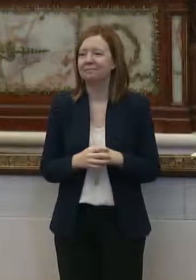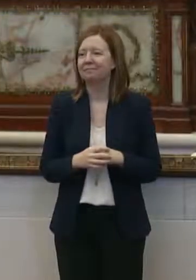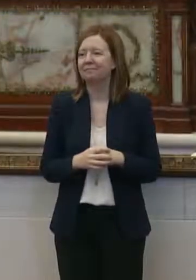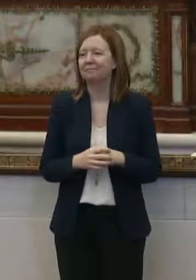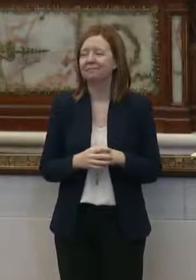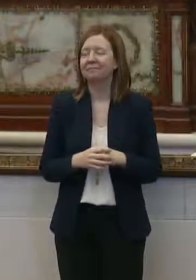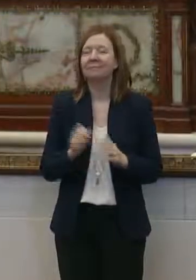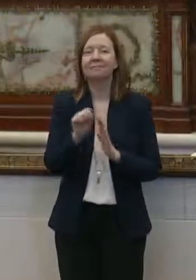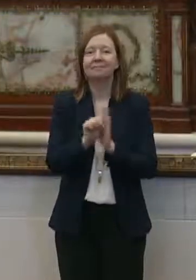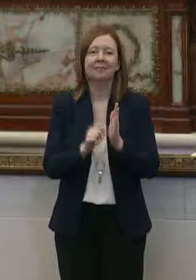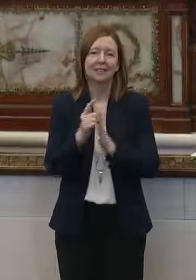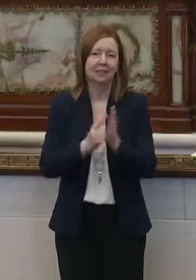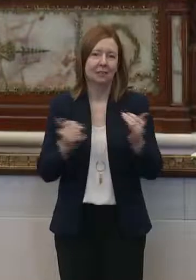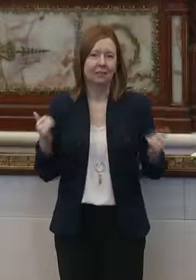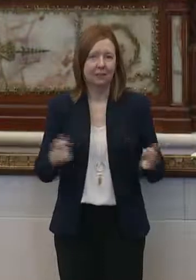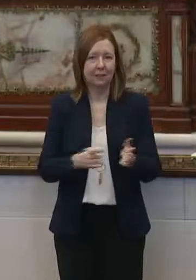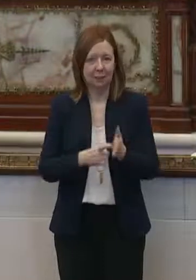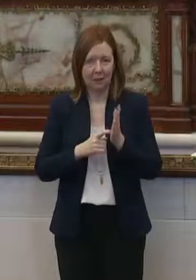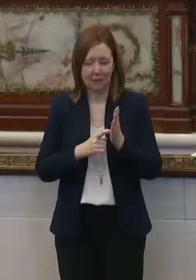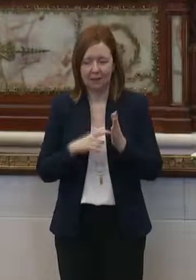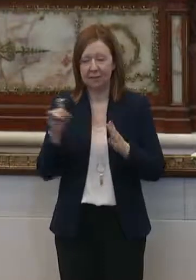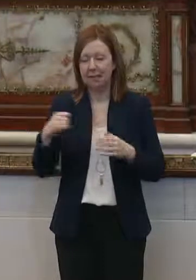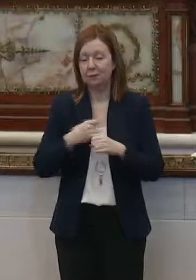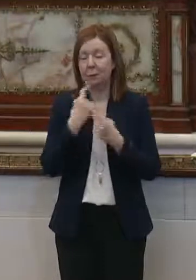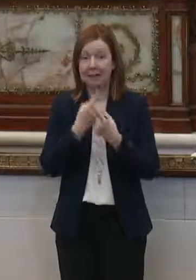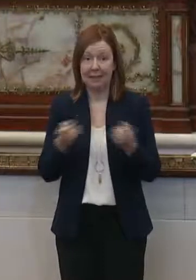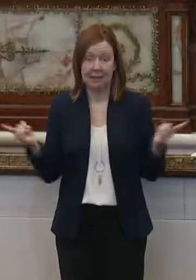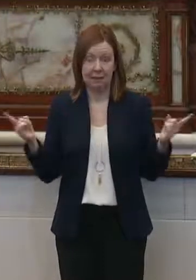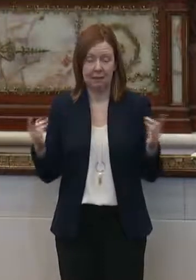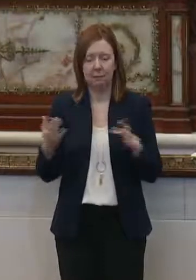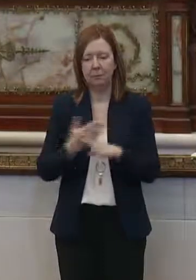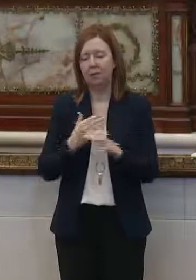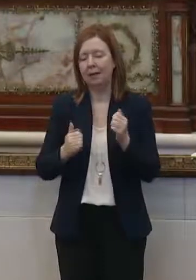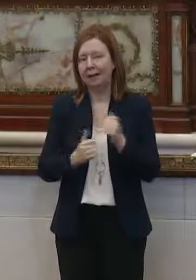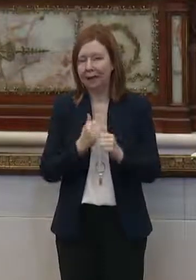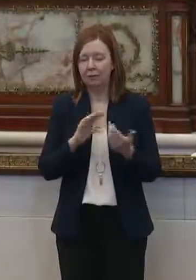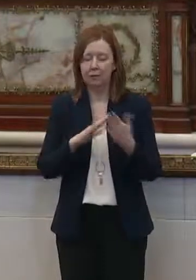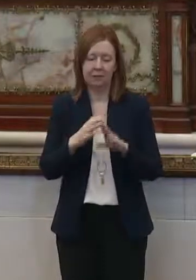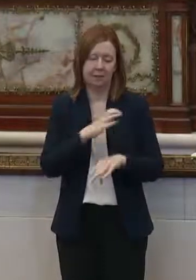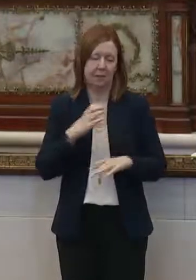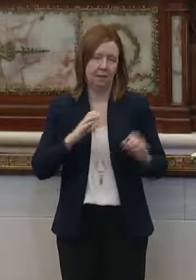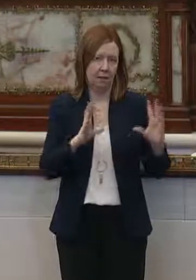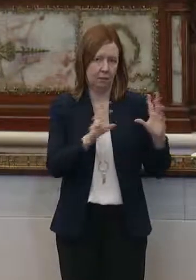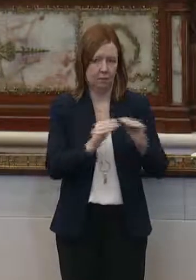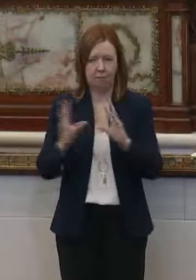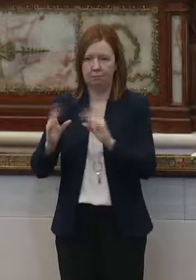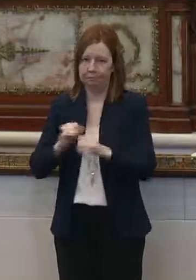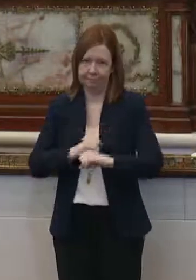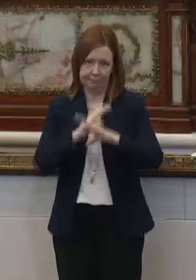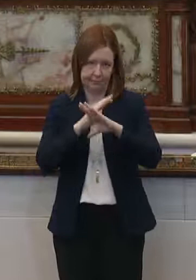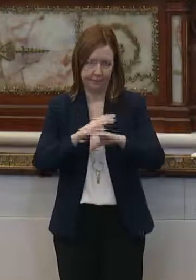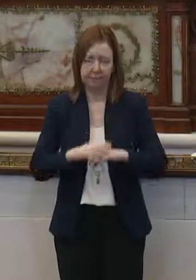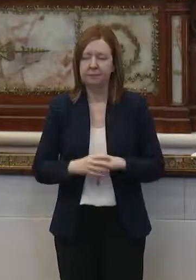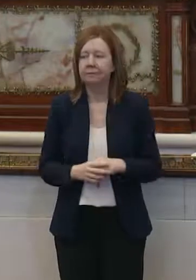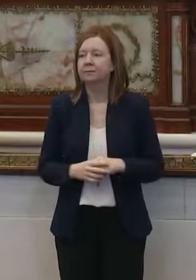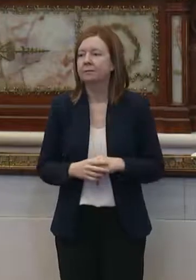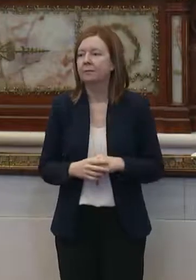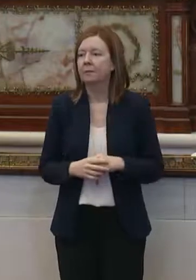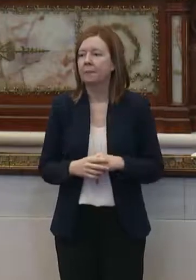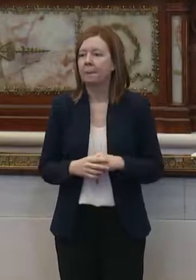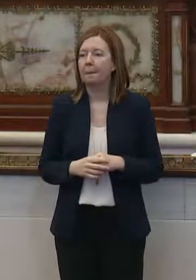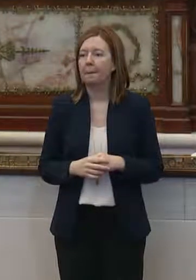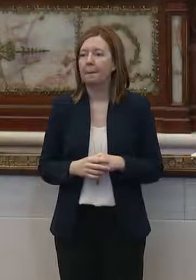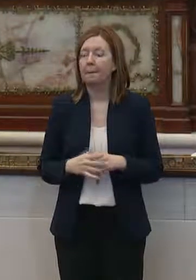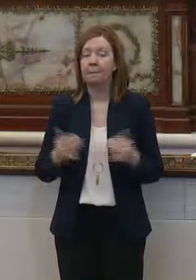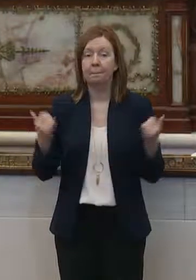I understand that state law currently requires that the following announcement be made at the beginning of every public remote hearing as follows. Due